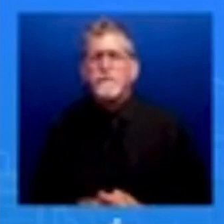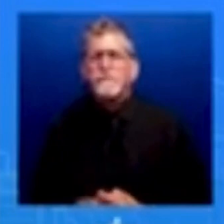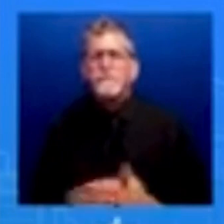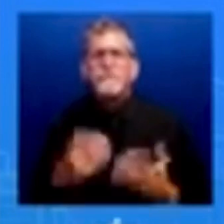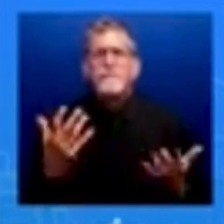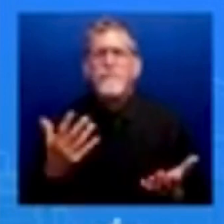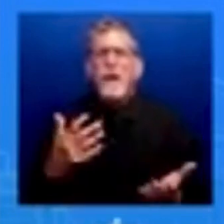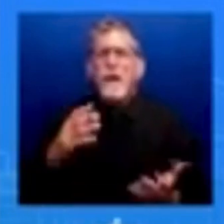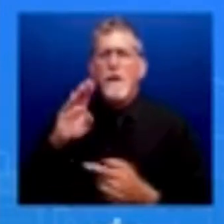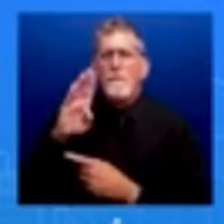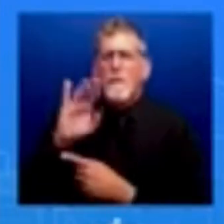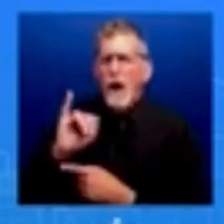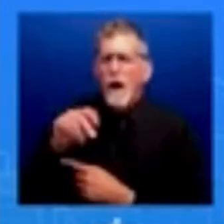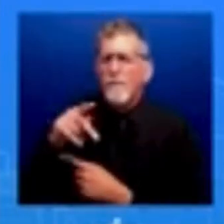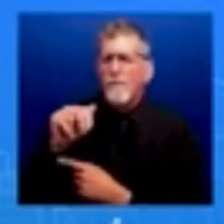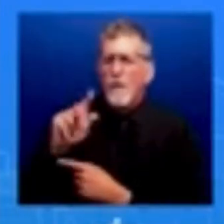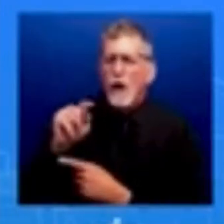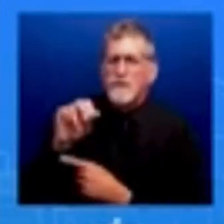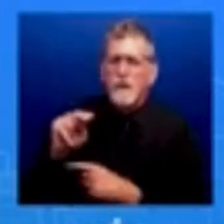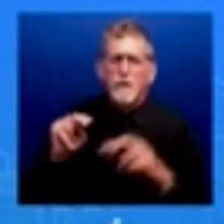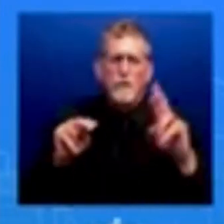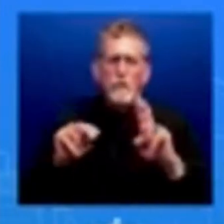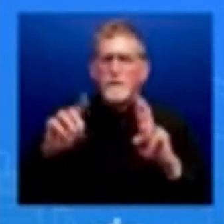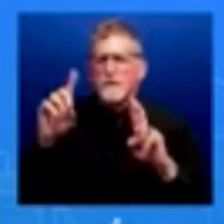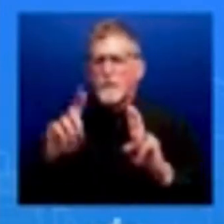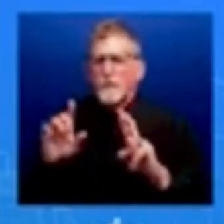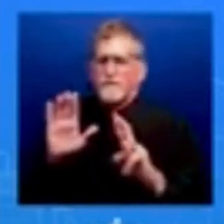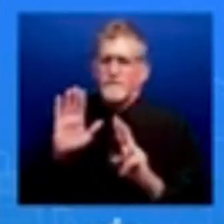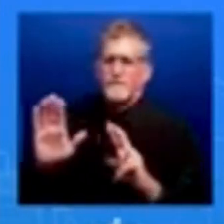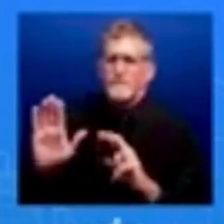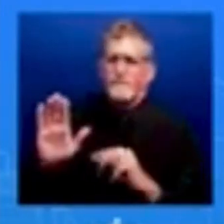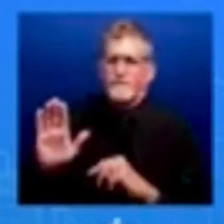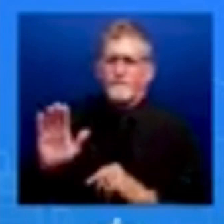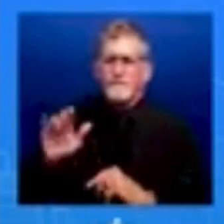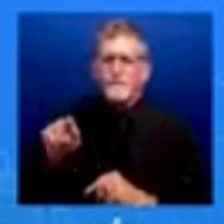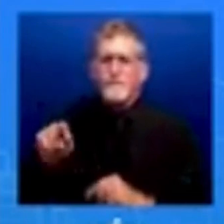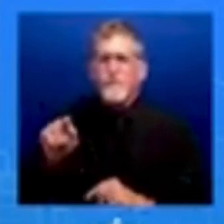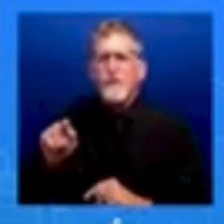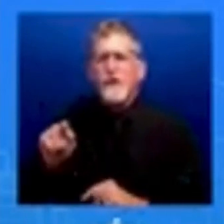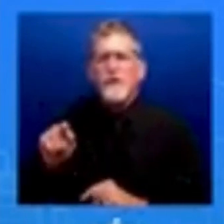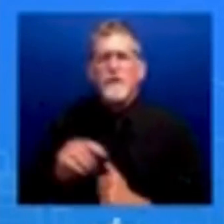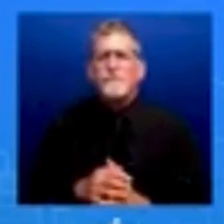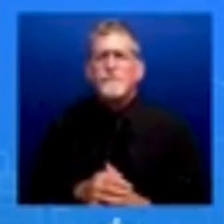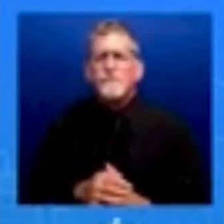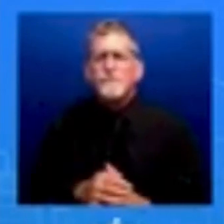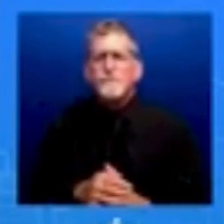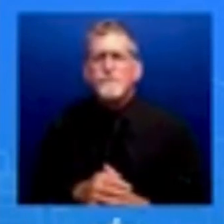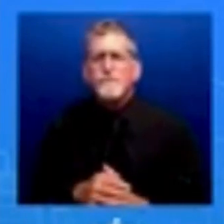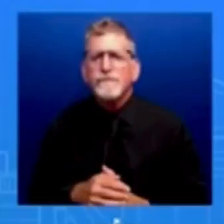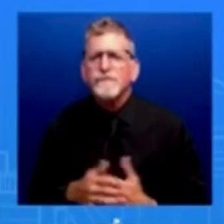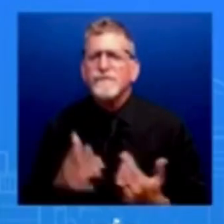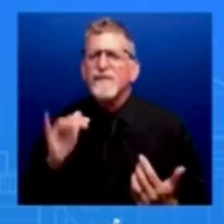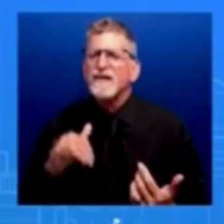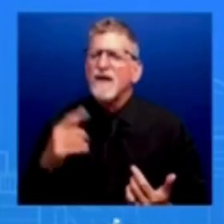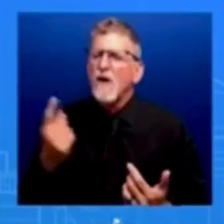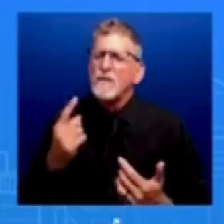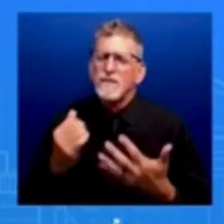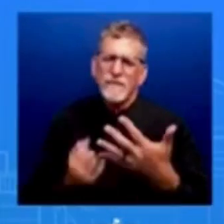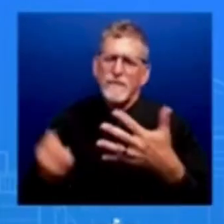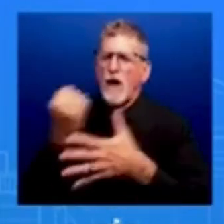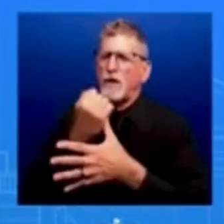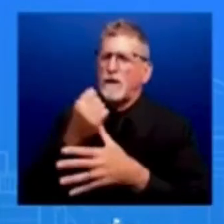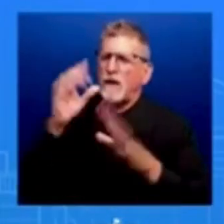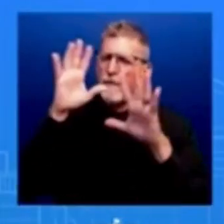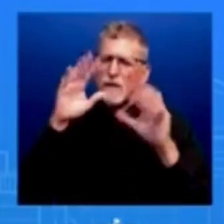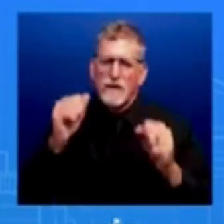way that we deliver for the American people, of course, that's always the priority for the president. We've been able to do that. The